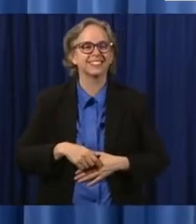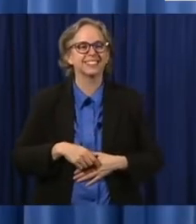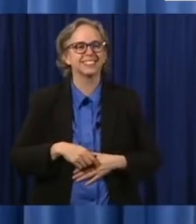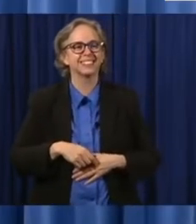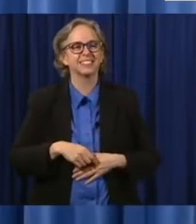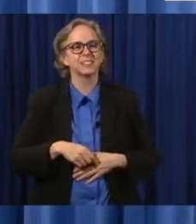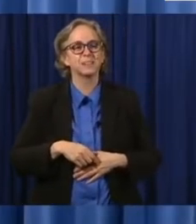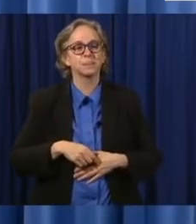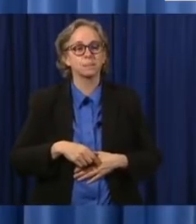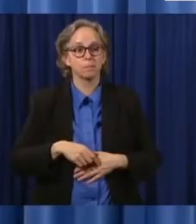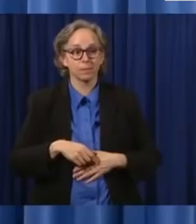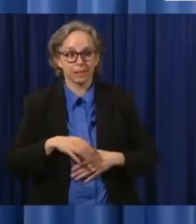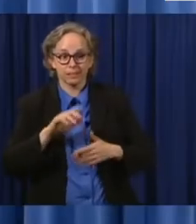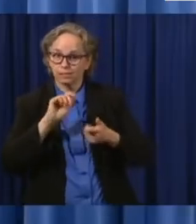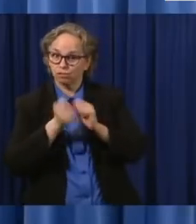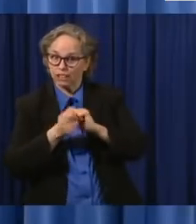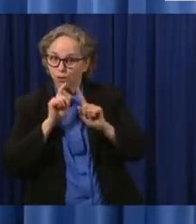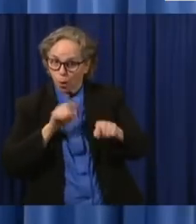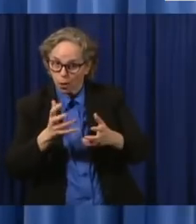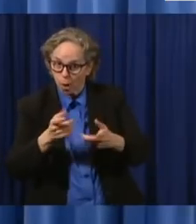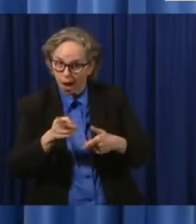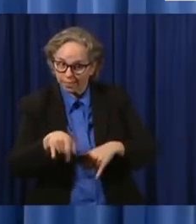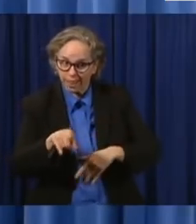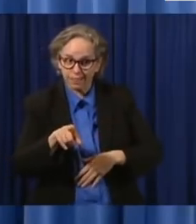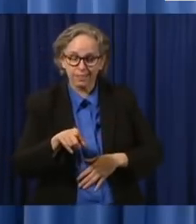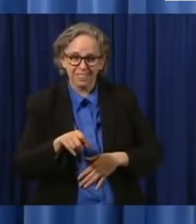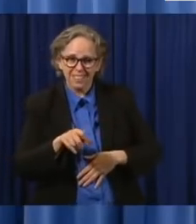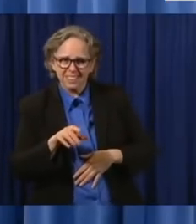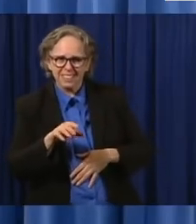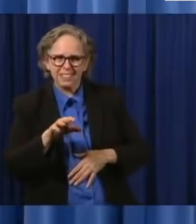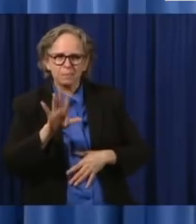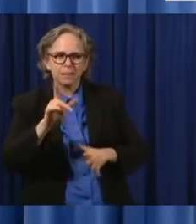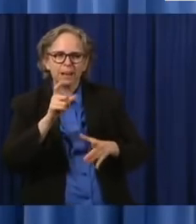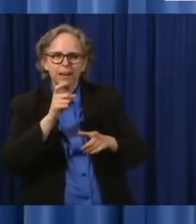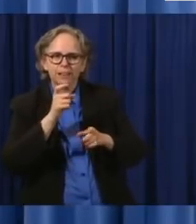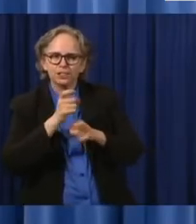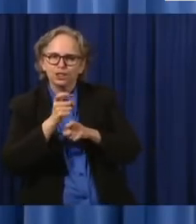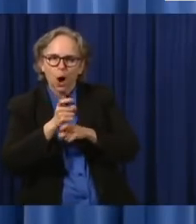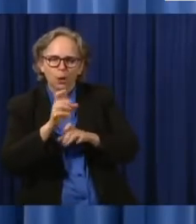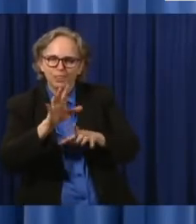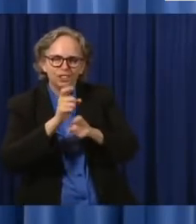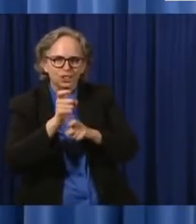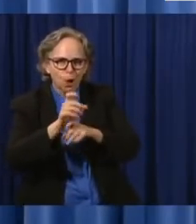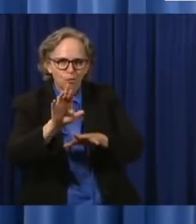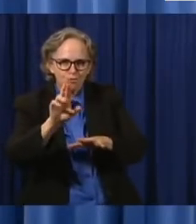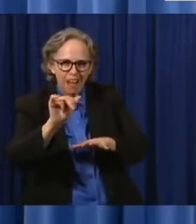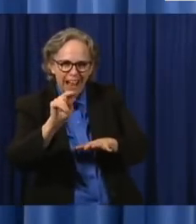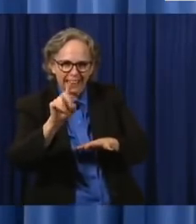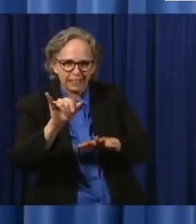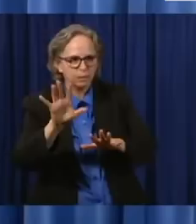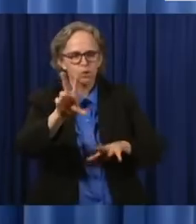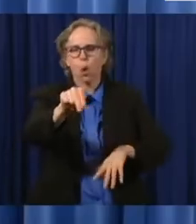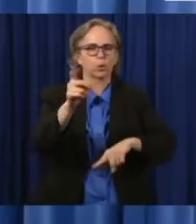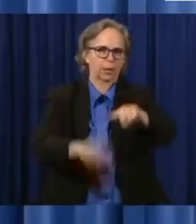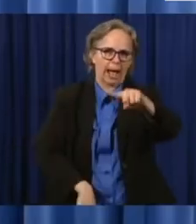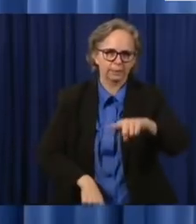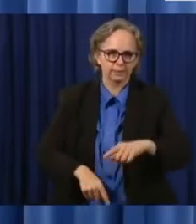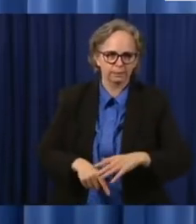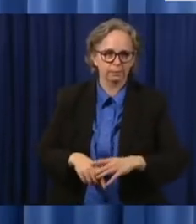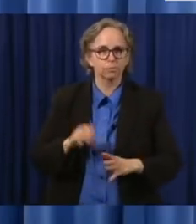We could change the order. No? Governor, I remind you It's a on joke, the Randy. newspaper It's okay. reporter. No. The answer is no. You can't do it. Okay, thank